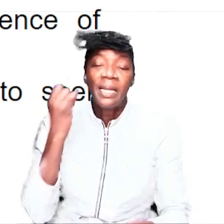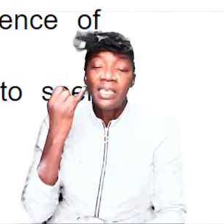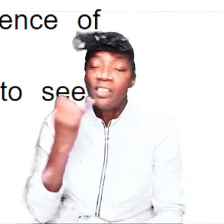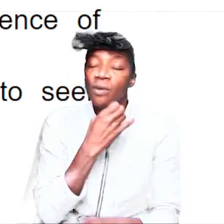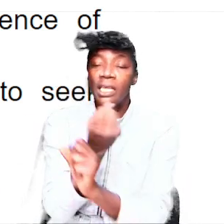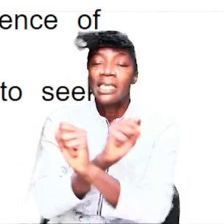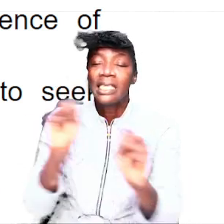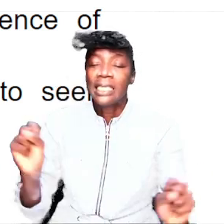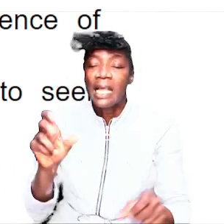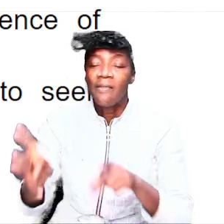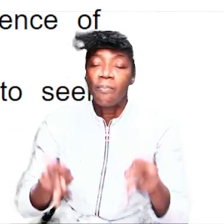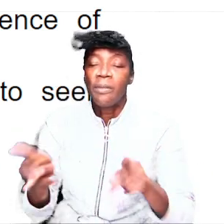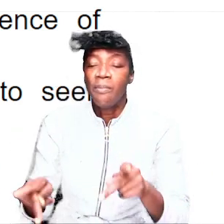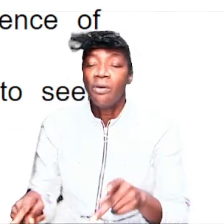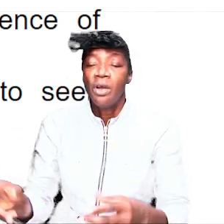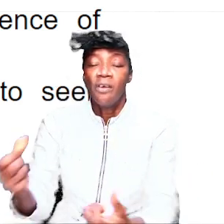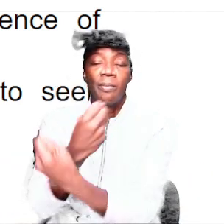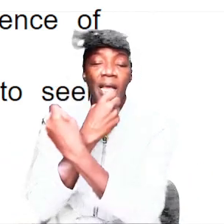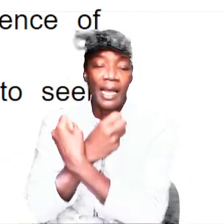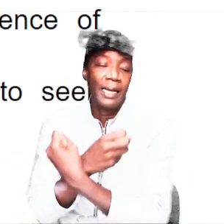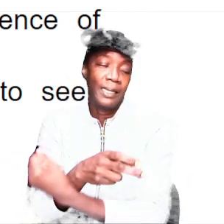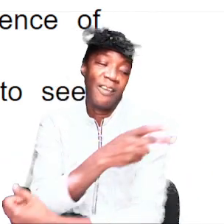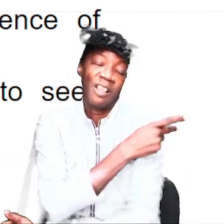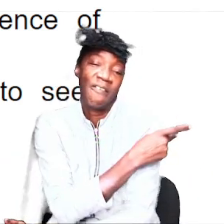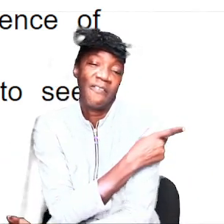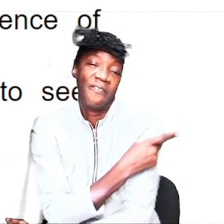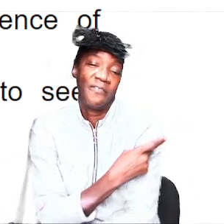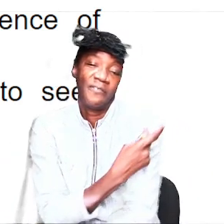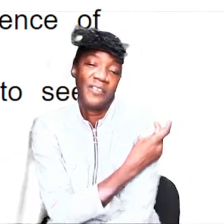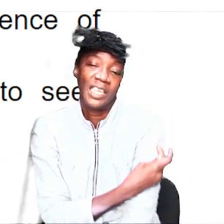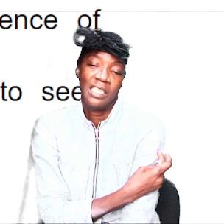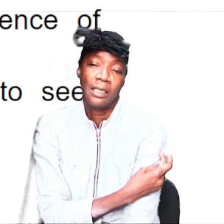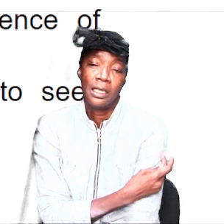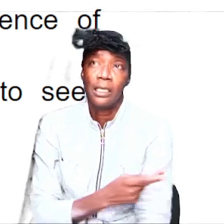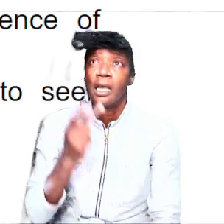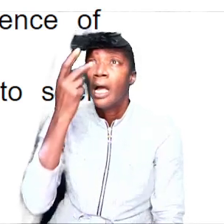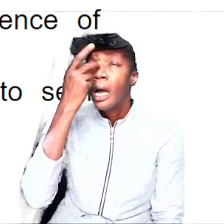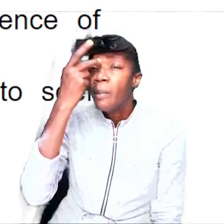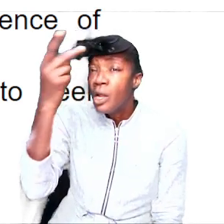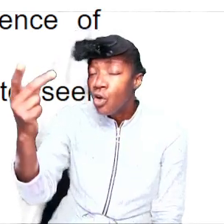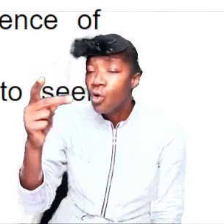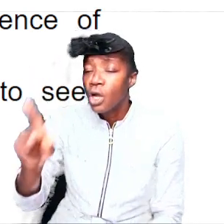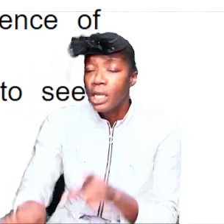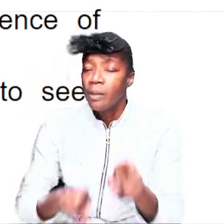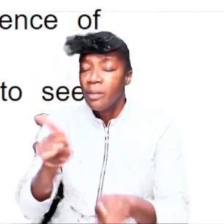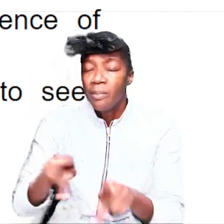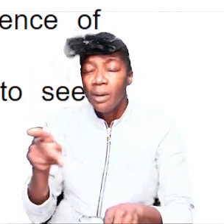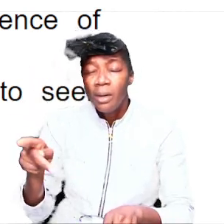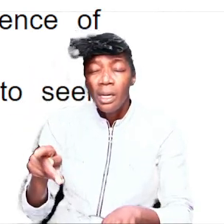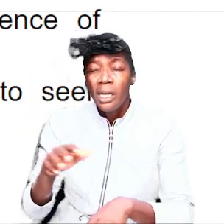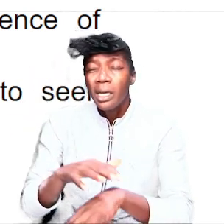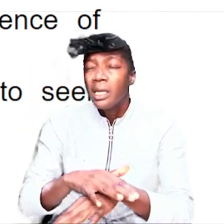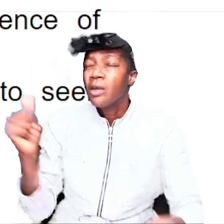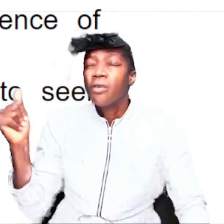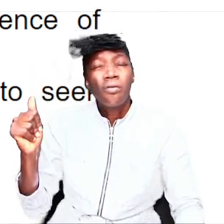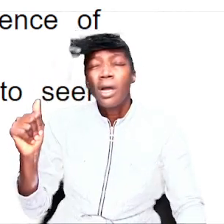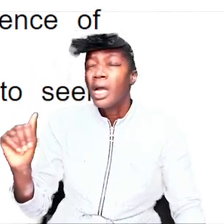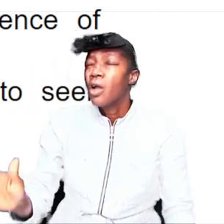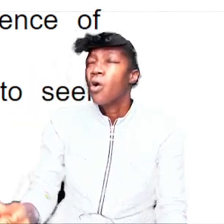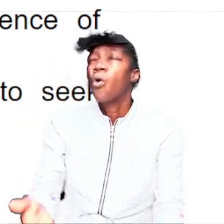the hand of the Philistine. For I have looked upon my people because their cry has come up to